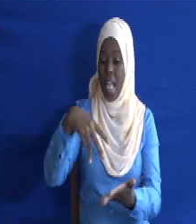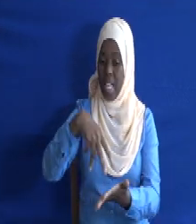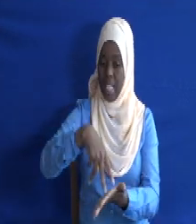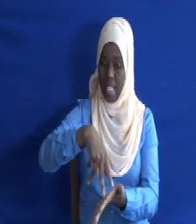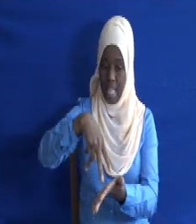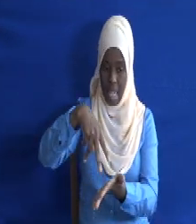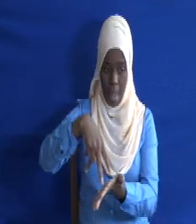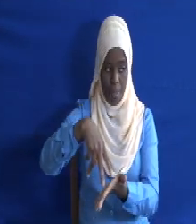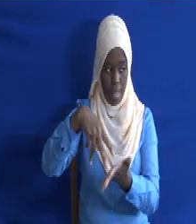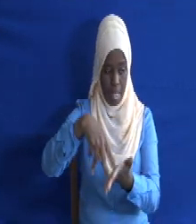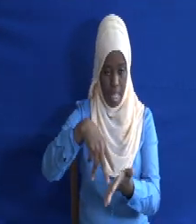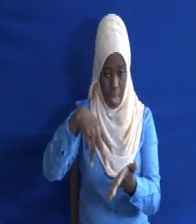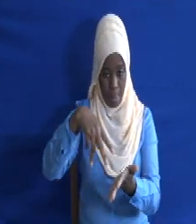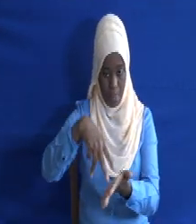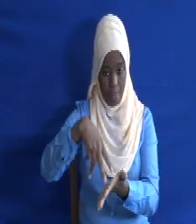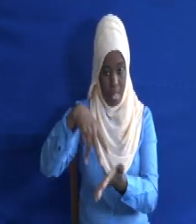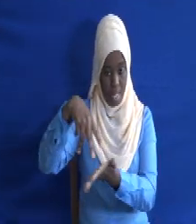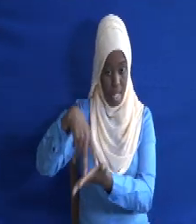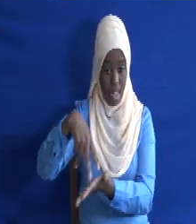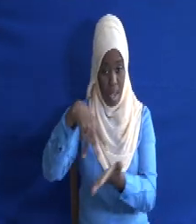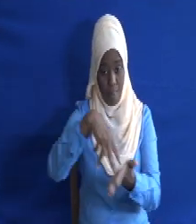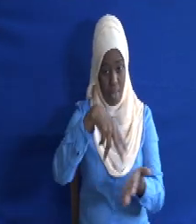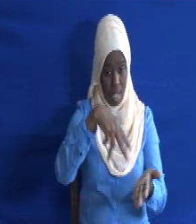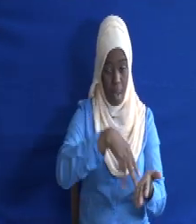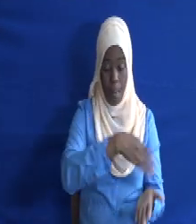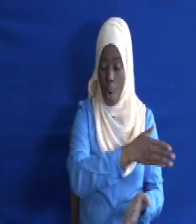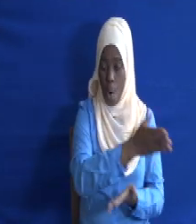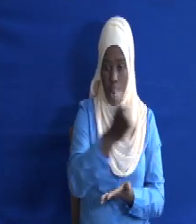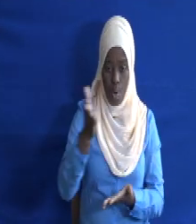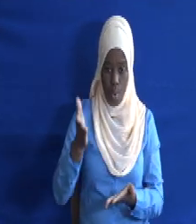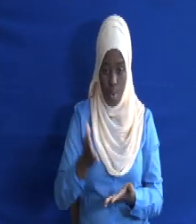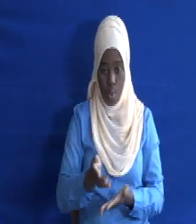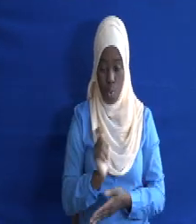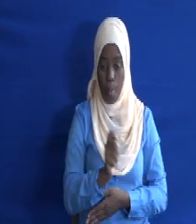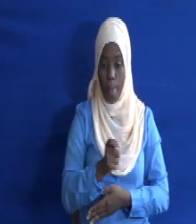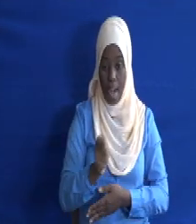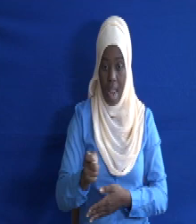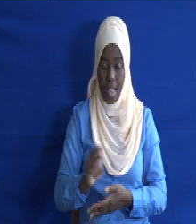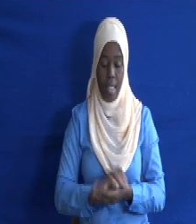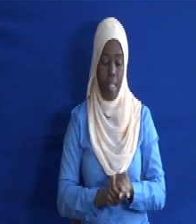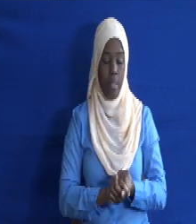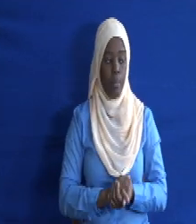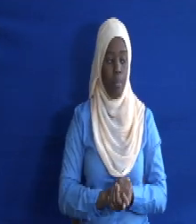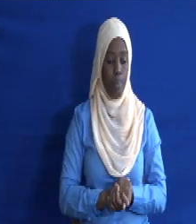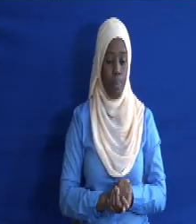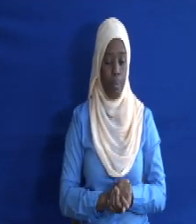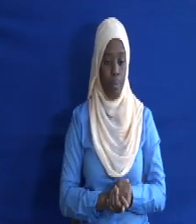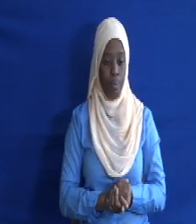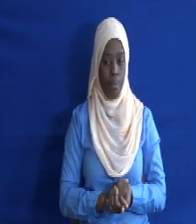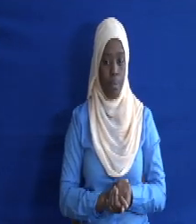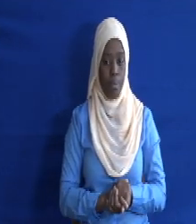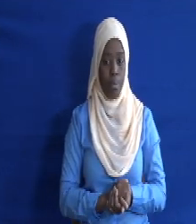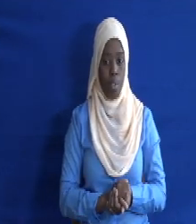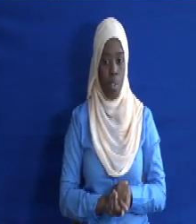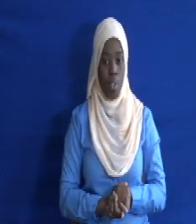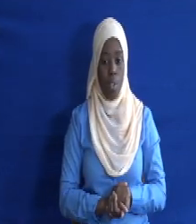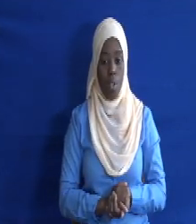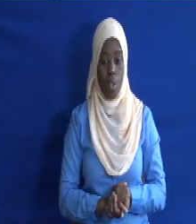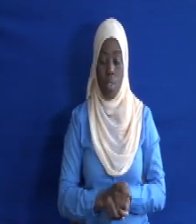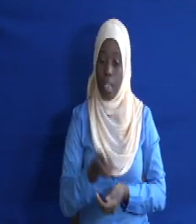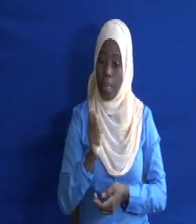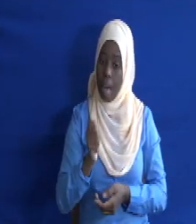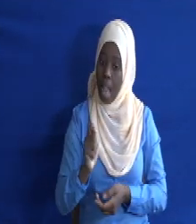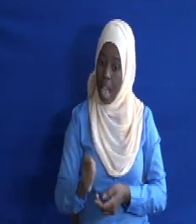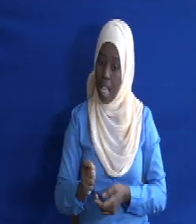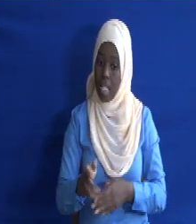praise ourselves. Stand up, please. Stand up. Okay, we'll clap by multiples